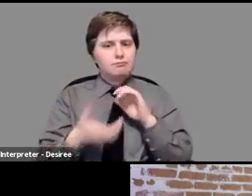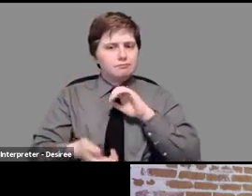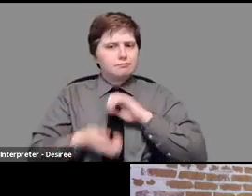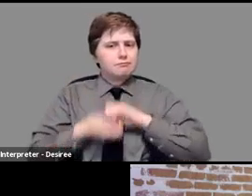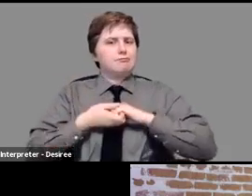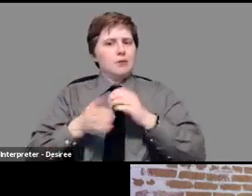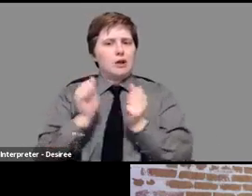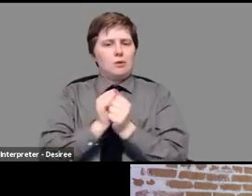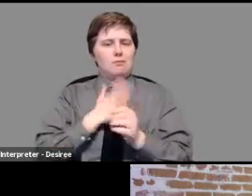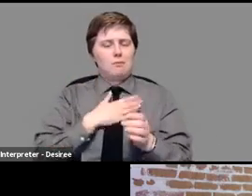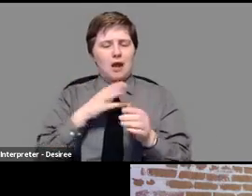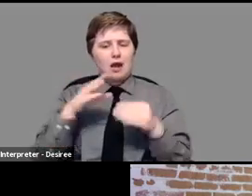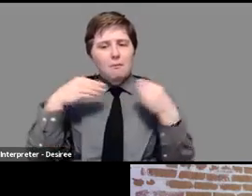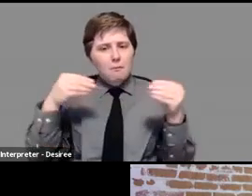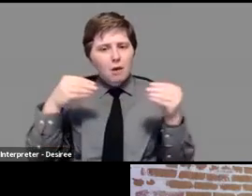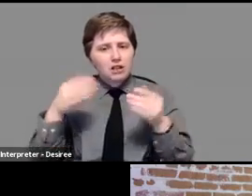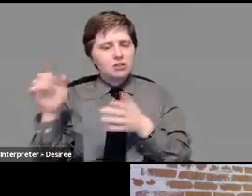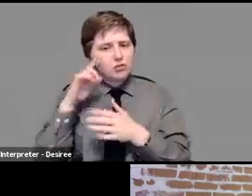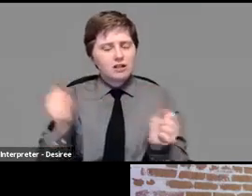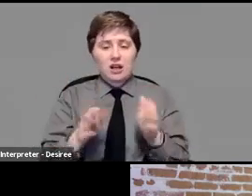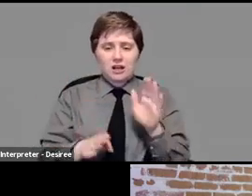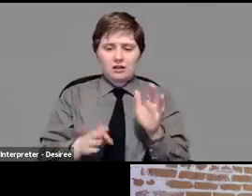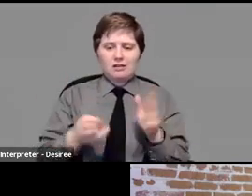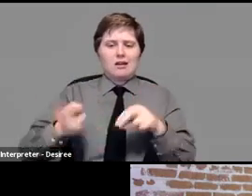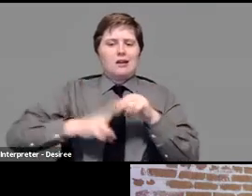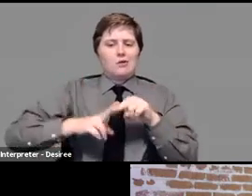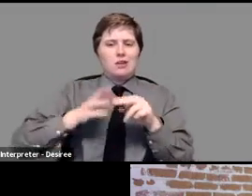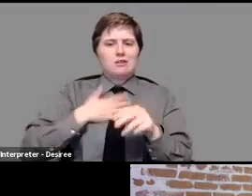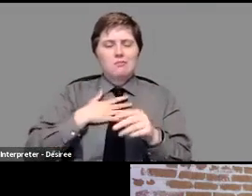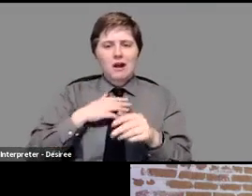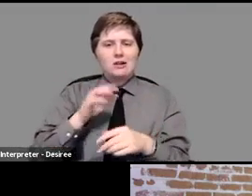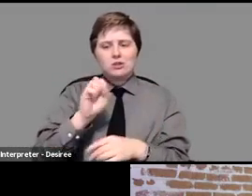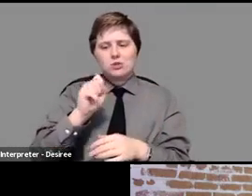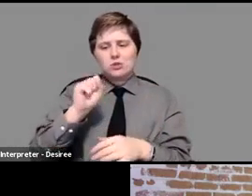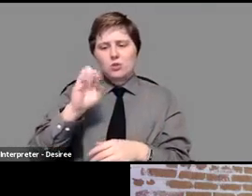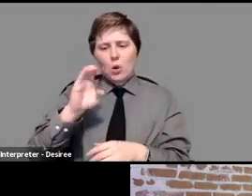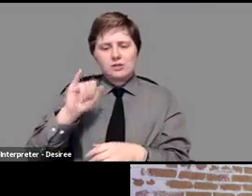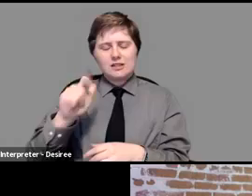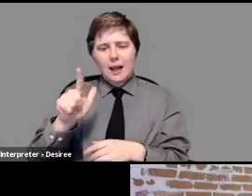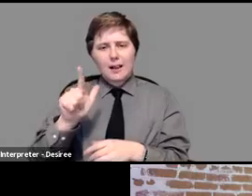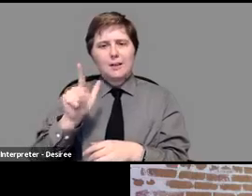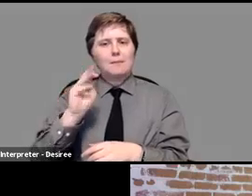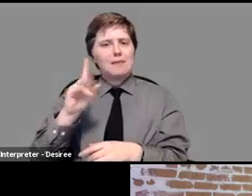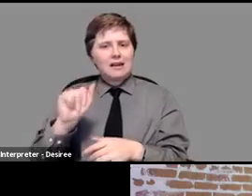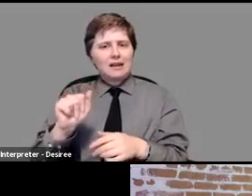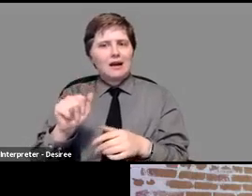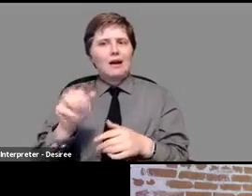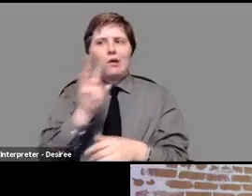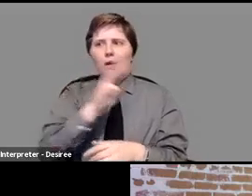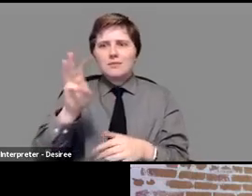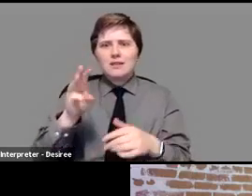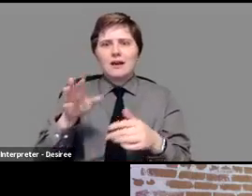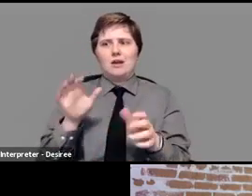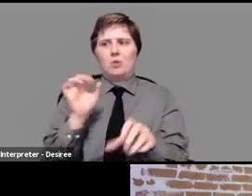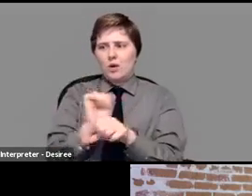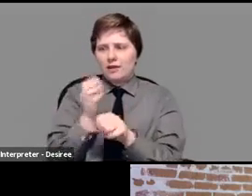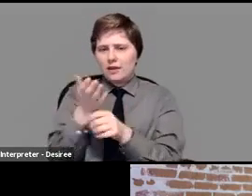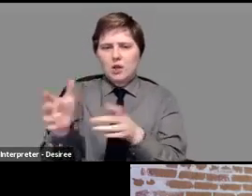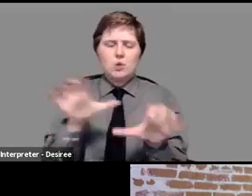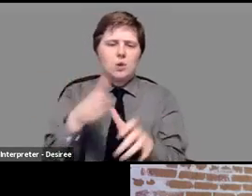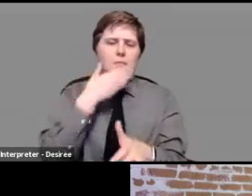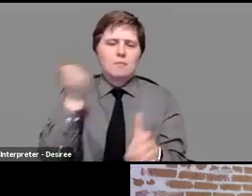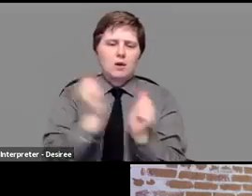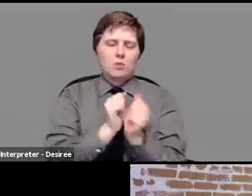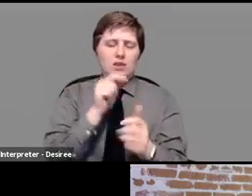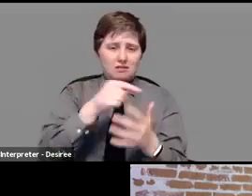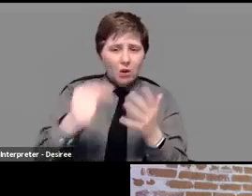strategy, increase my social media presence, website presence, and just do a better job amongst